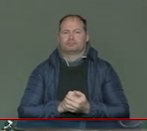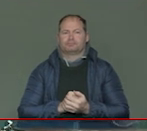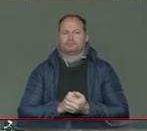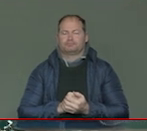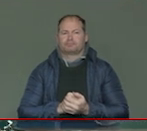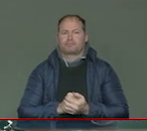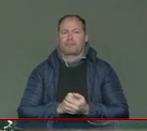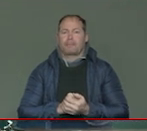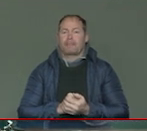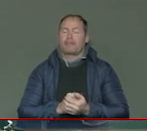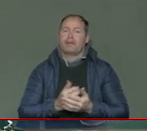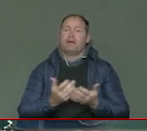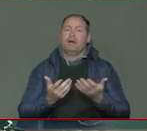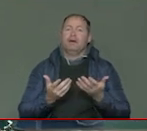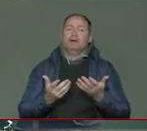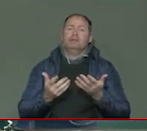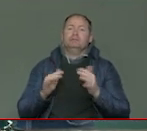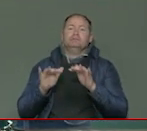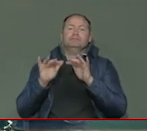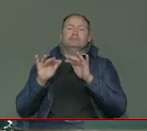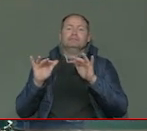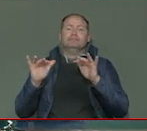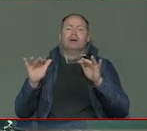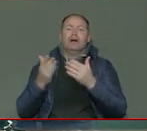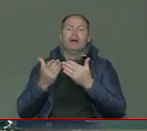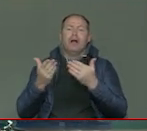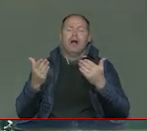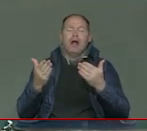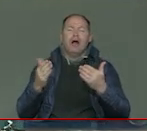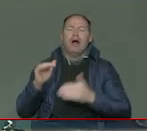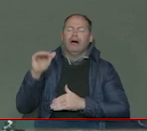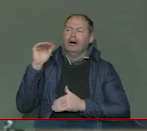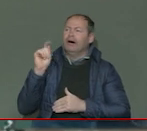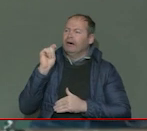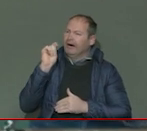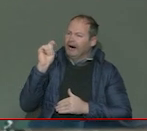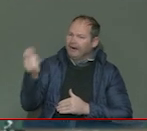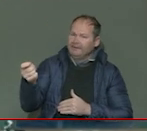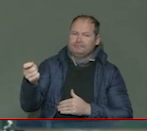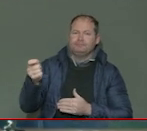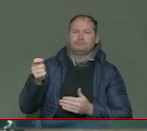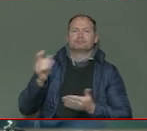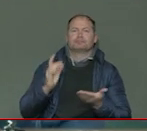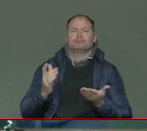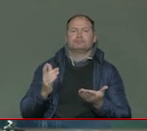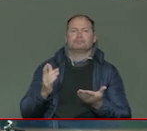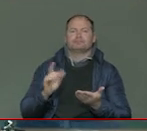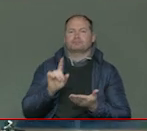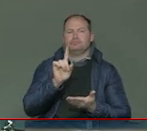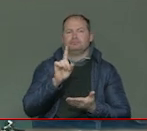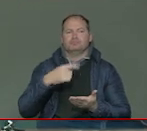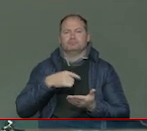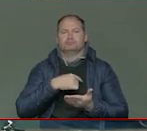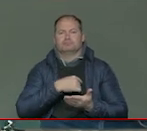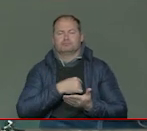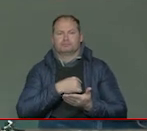people will pay their fees directly into our bank account. There will be debit orders that we didn't have EFTs